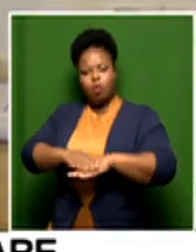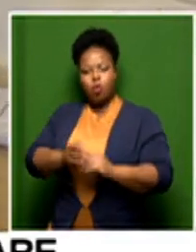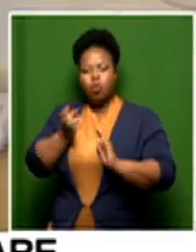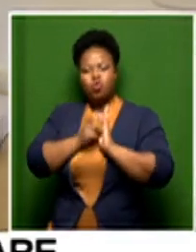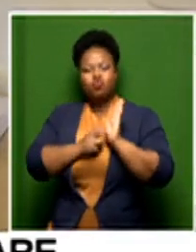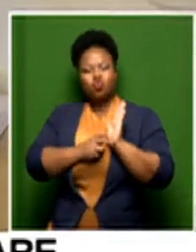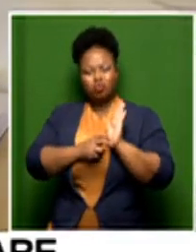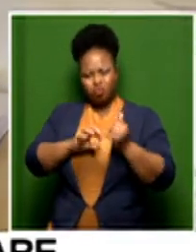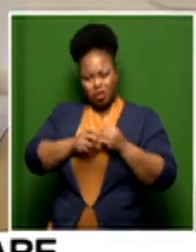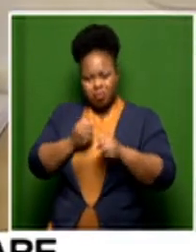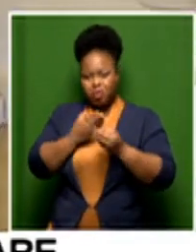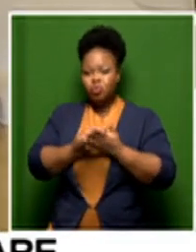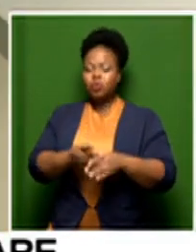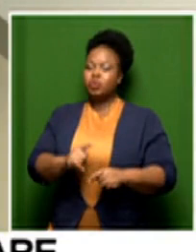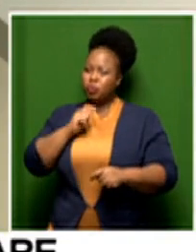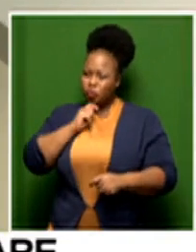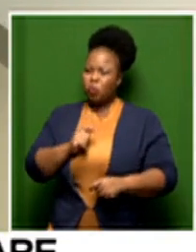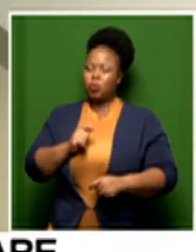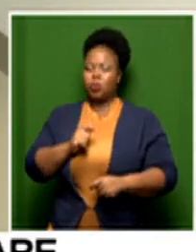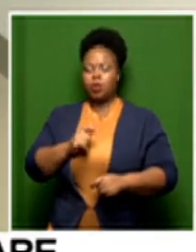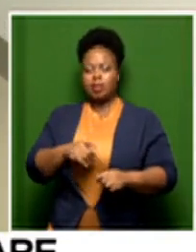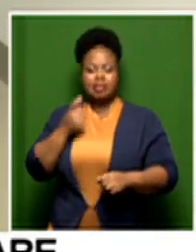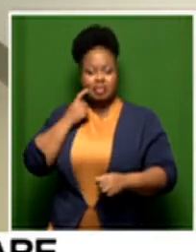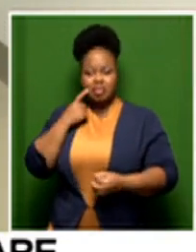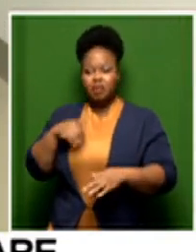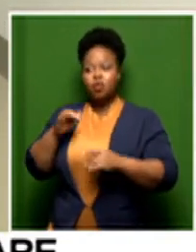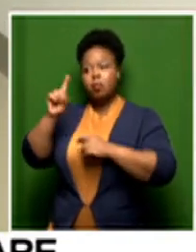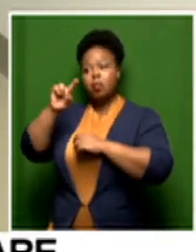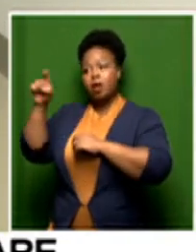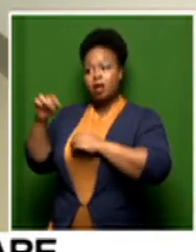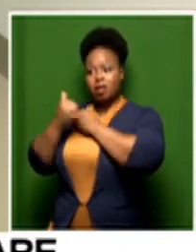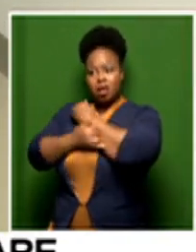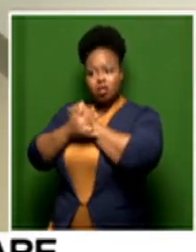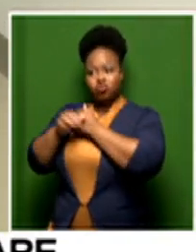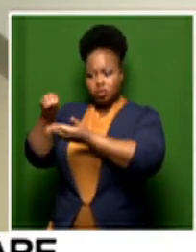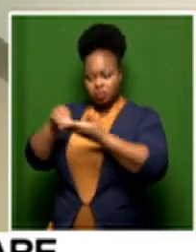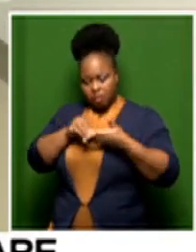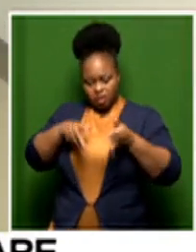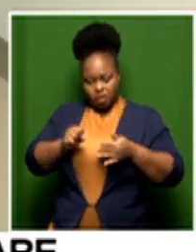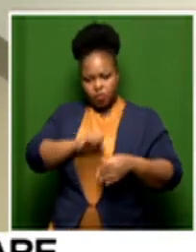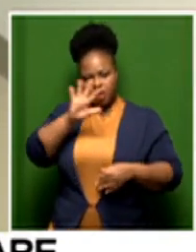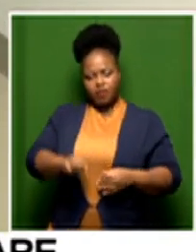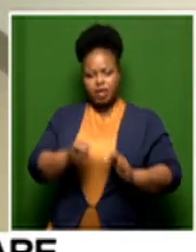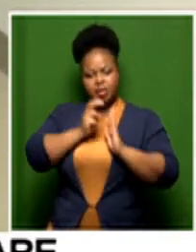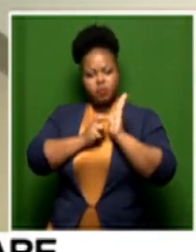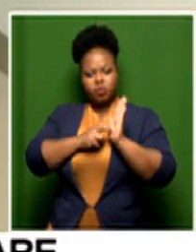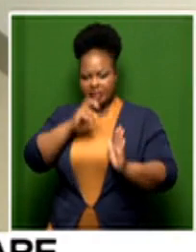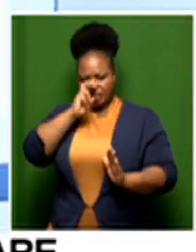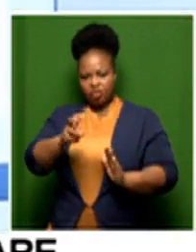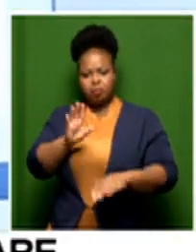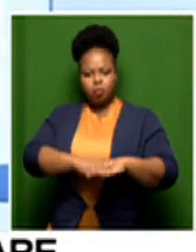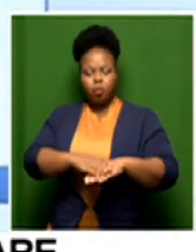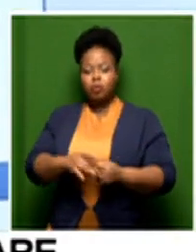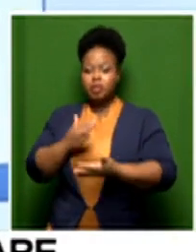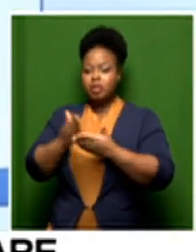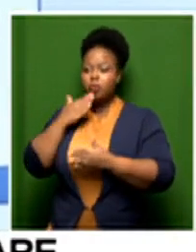ensure that these KN95 masks that are coming into the country have more conditions put on them, have more restrictions put on them, and the importers that are bringing